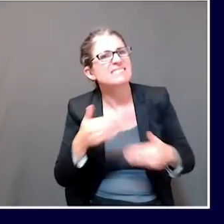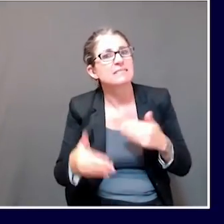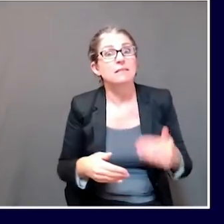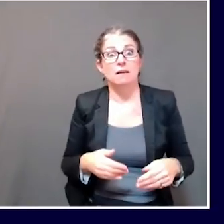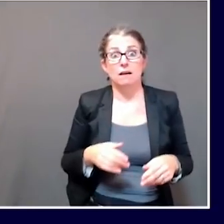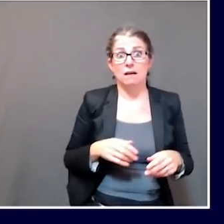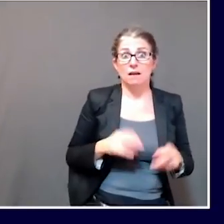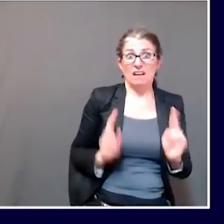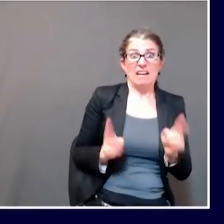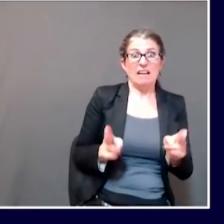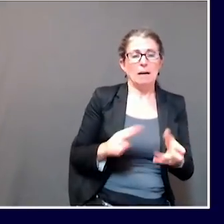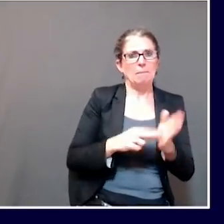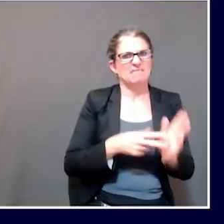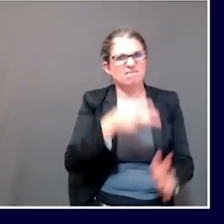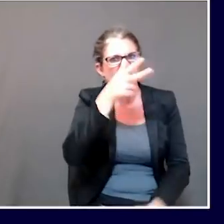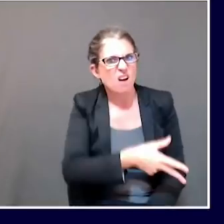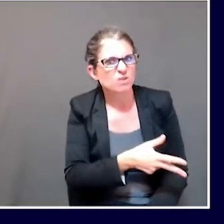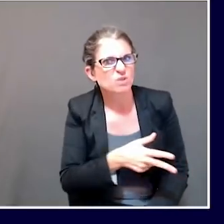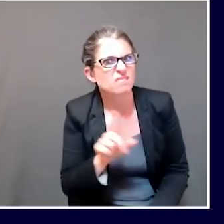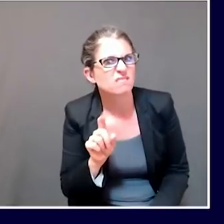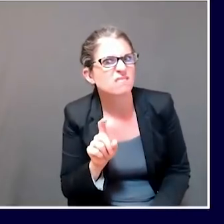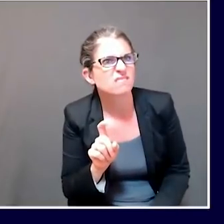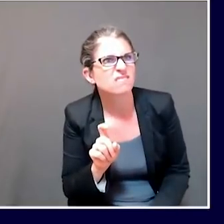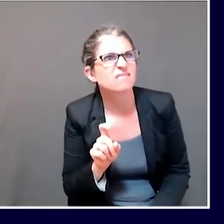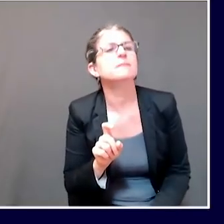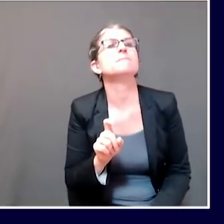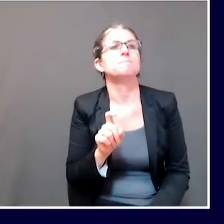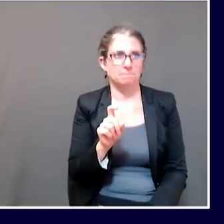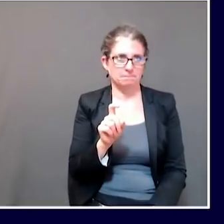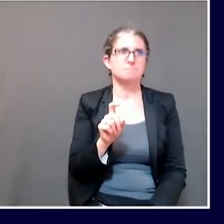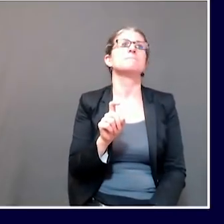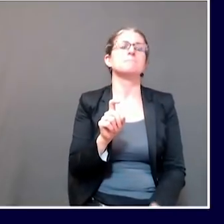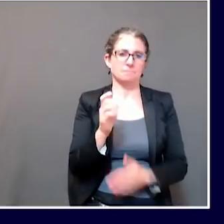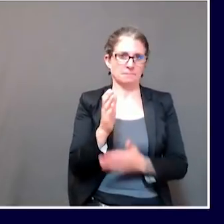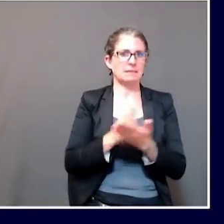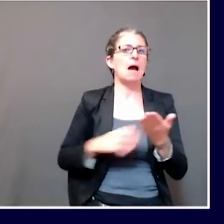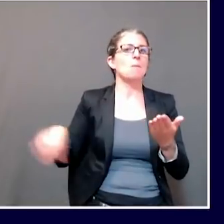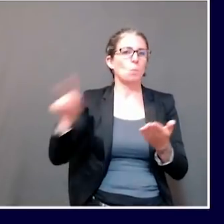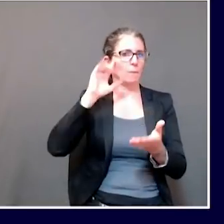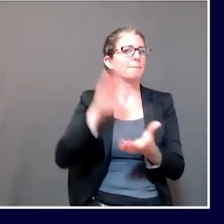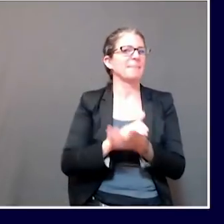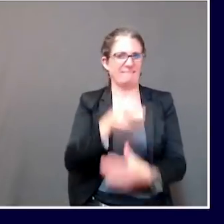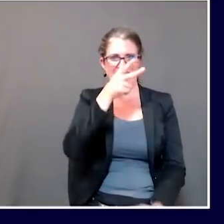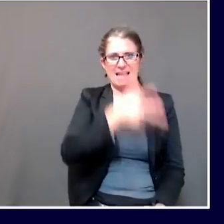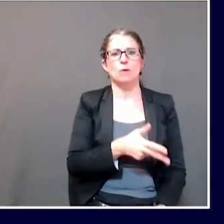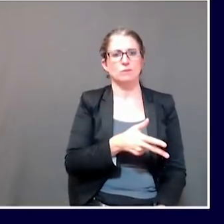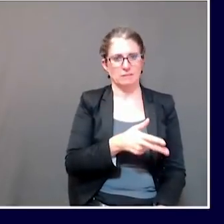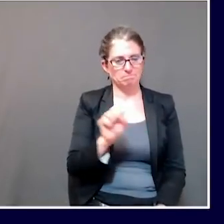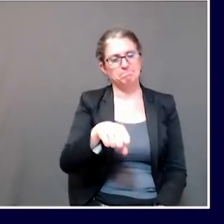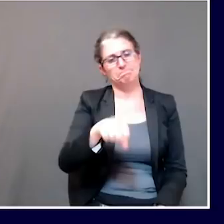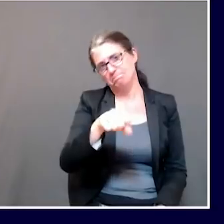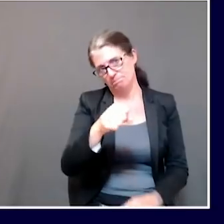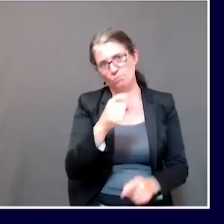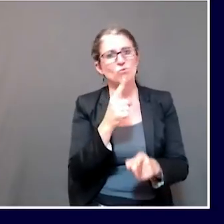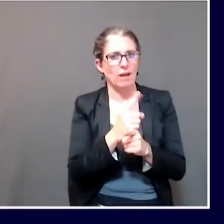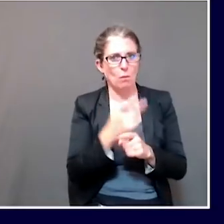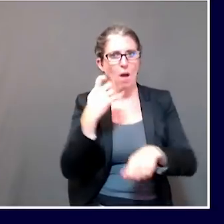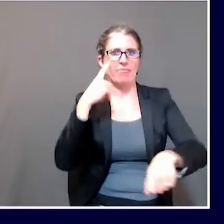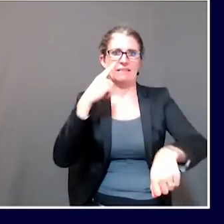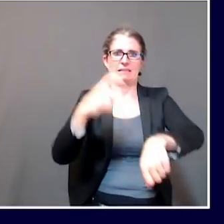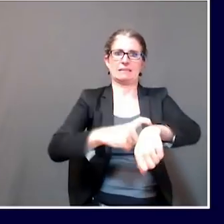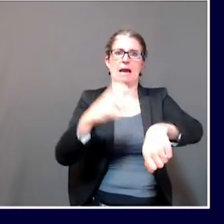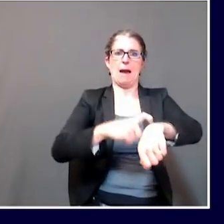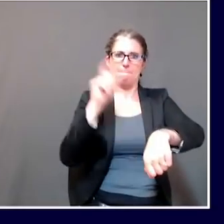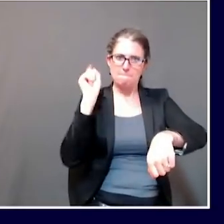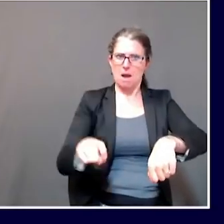used and have known for decades. That's a concern. My job is to make sure that, A, that we at the